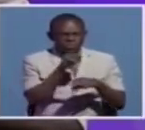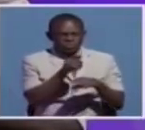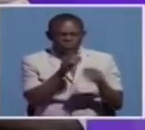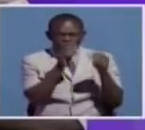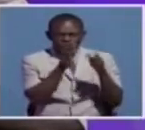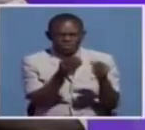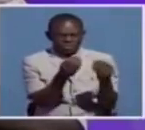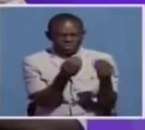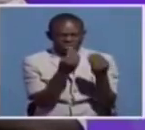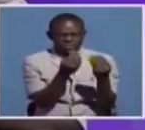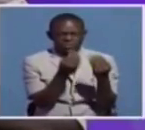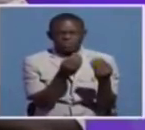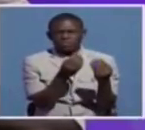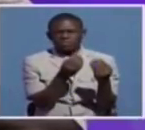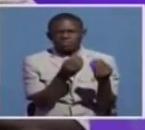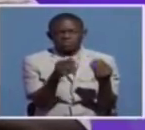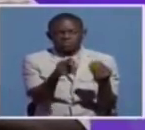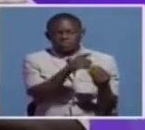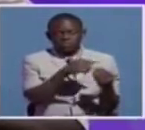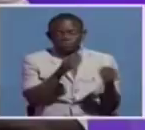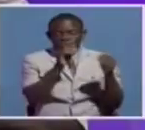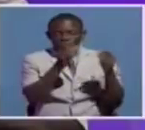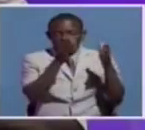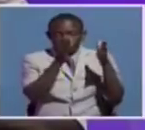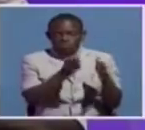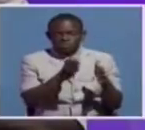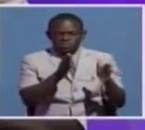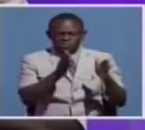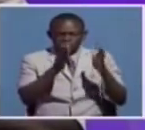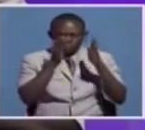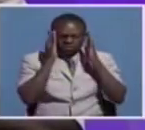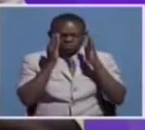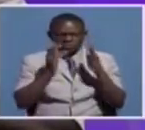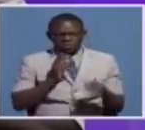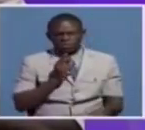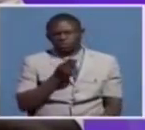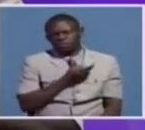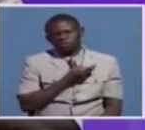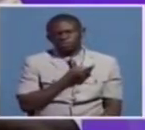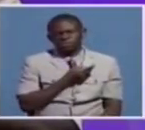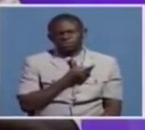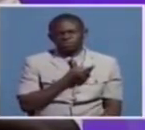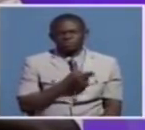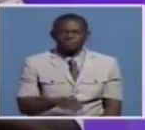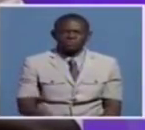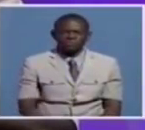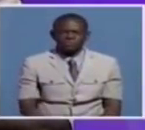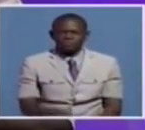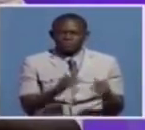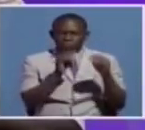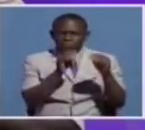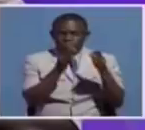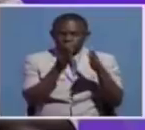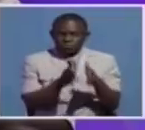more for us than the parents in terms of doing homework. The teachers made sure you